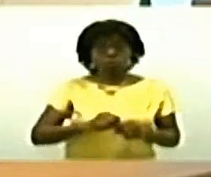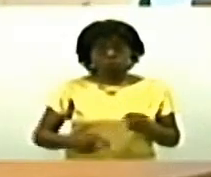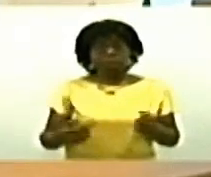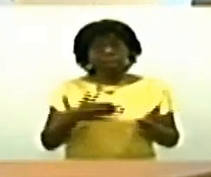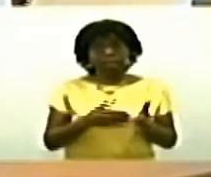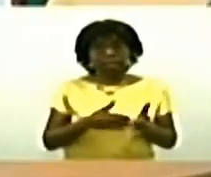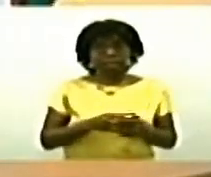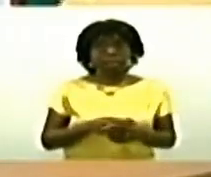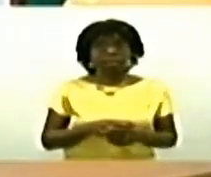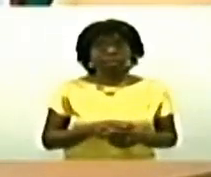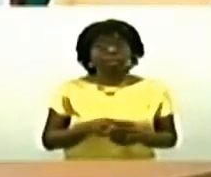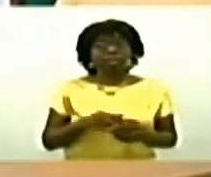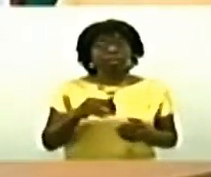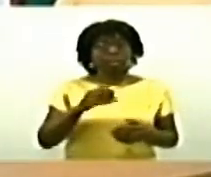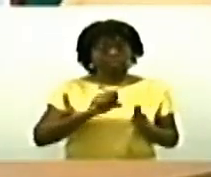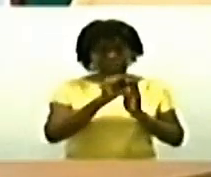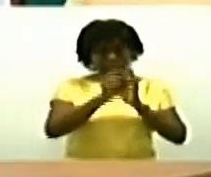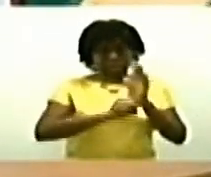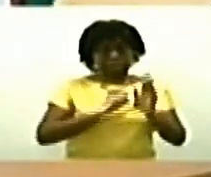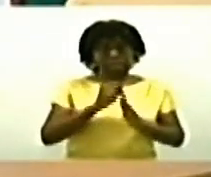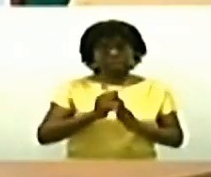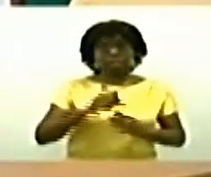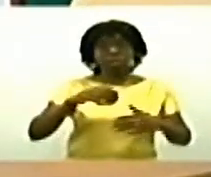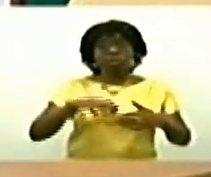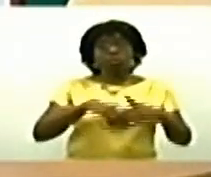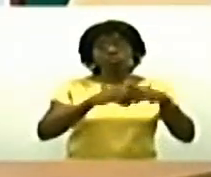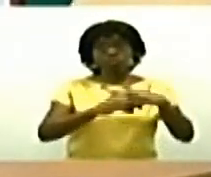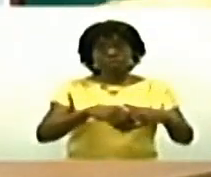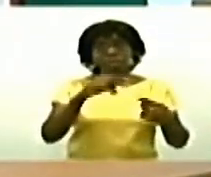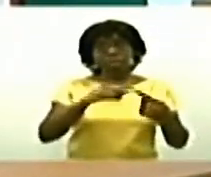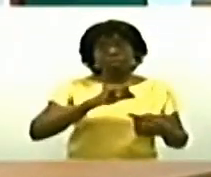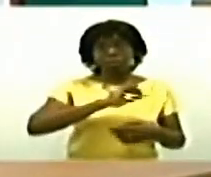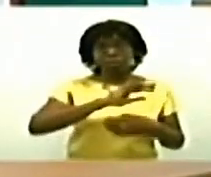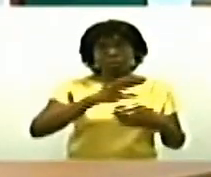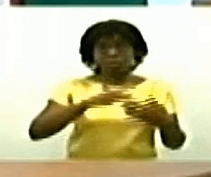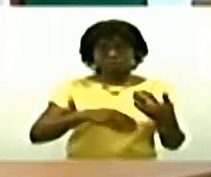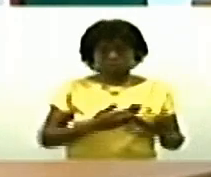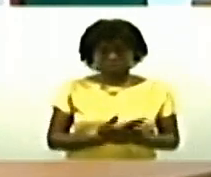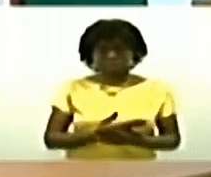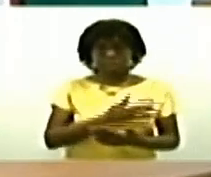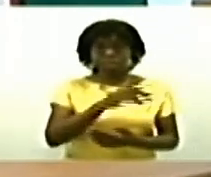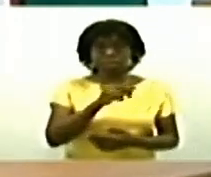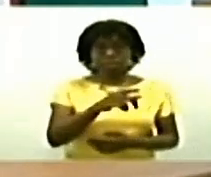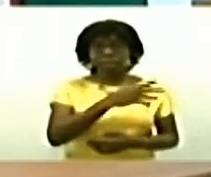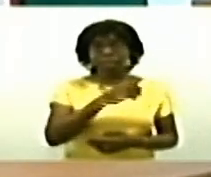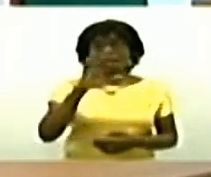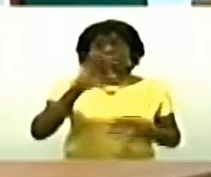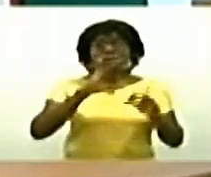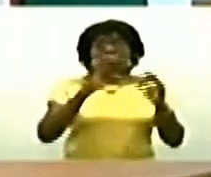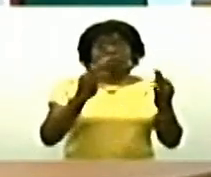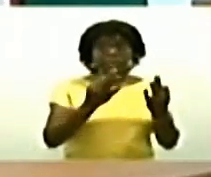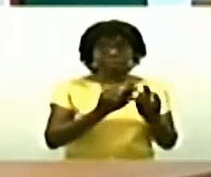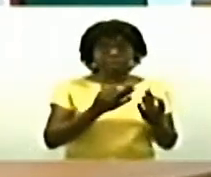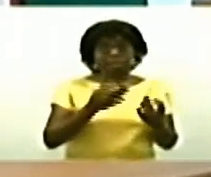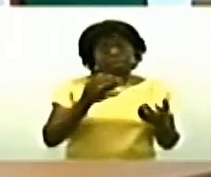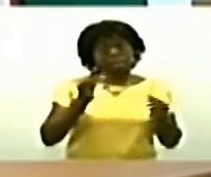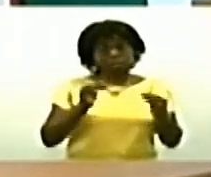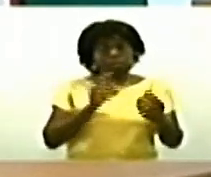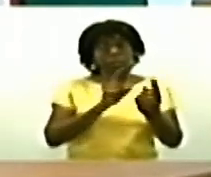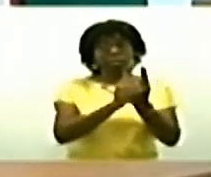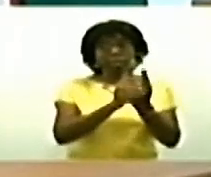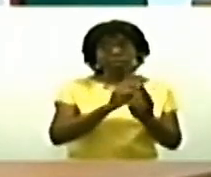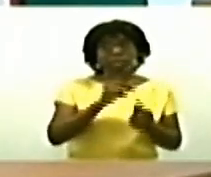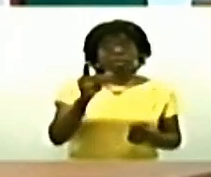Senate, seasoned greetings to all, you and your families. And well, if we meet up over the season, I normally